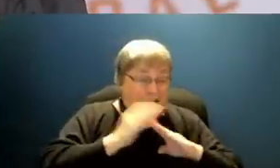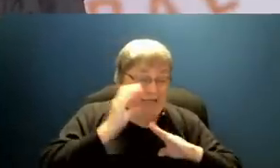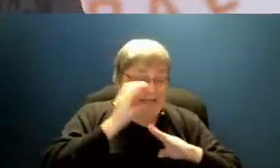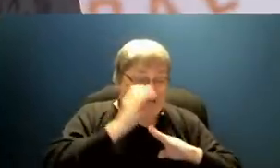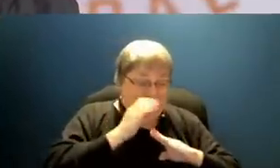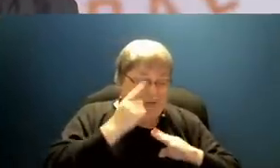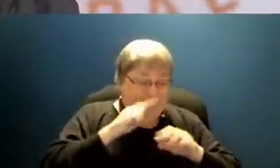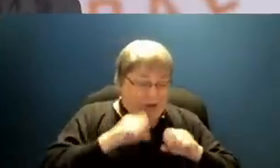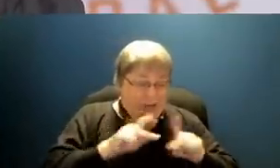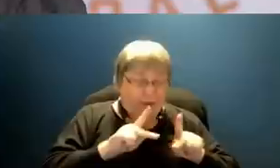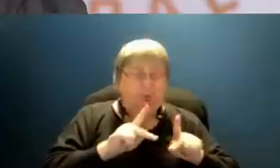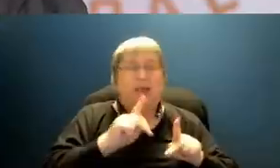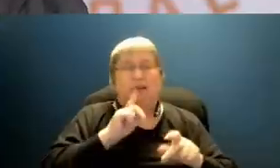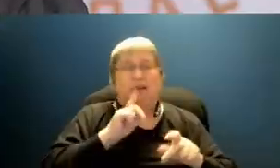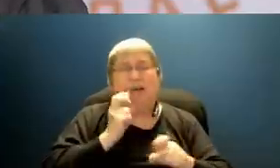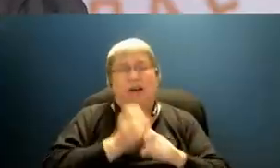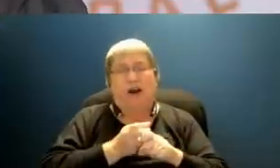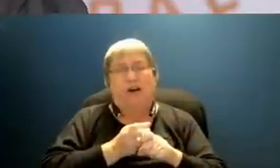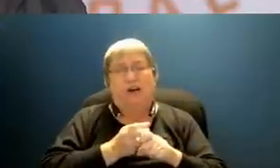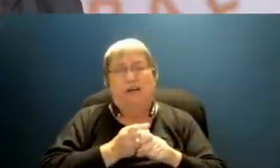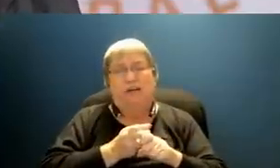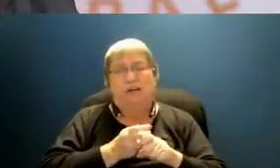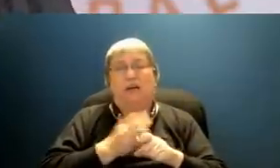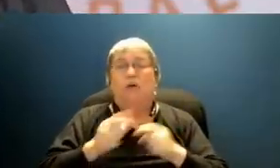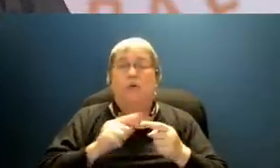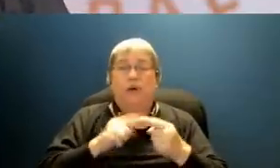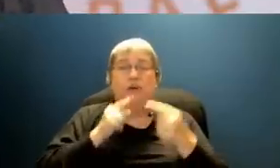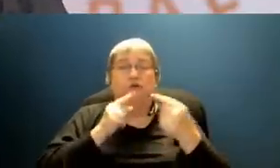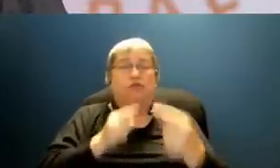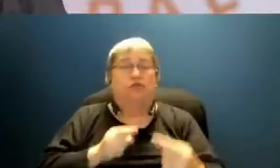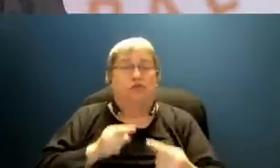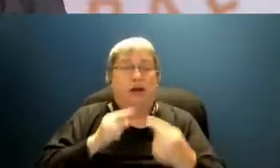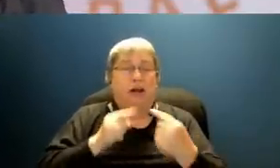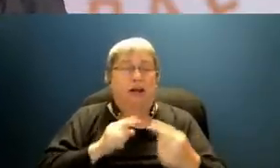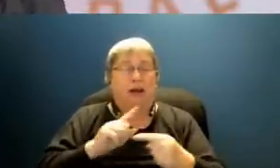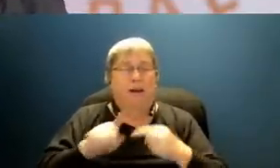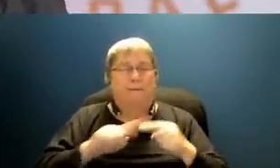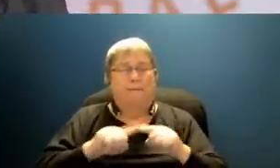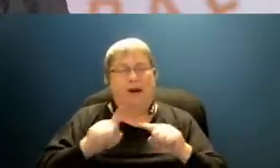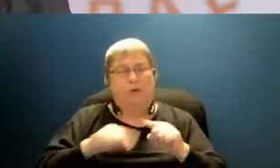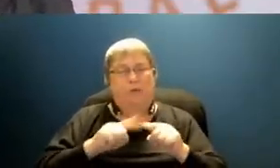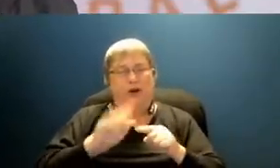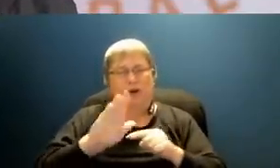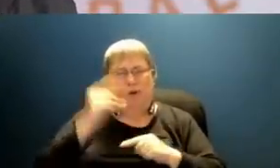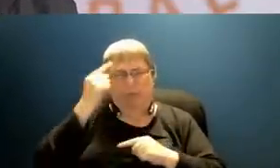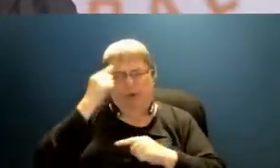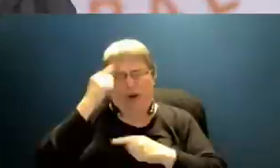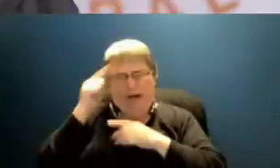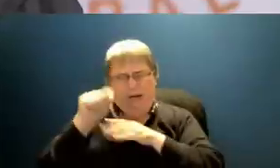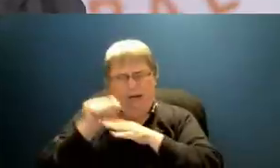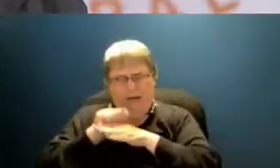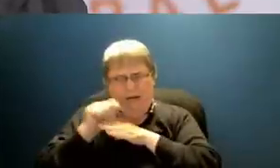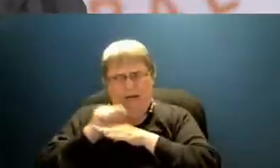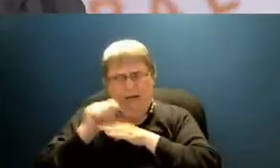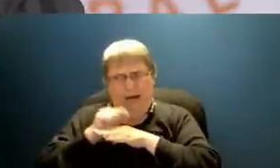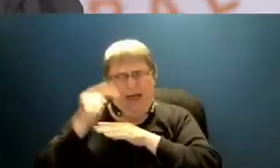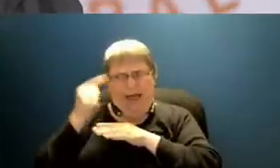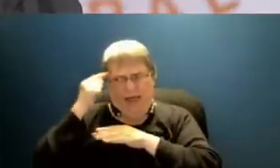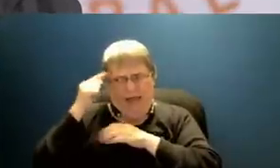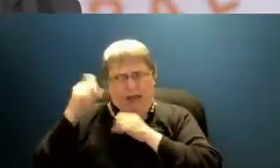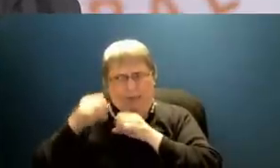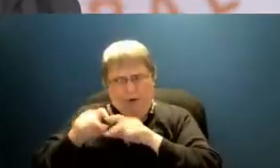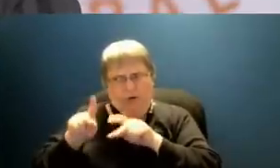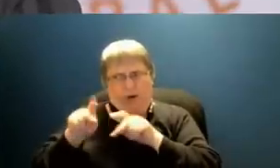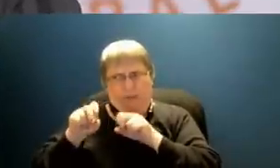to do, especially when you're struggling. But when you train your brain to think that way, eventually you will